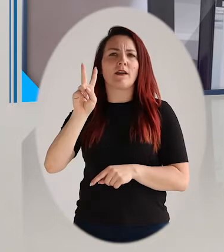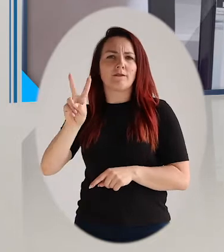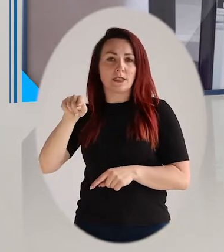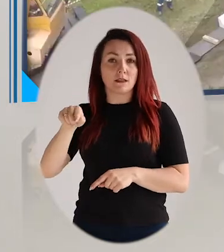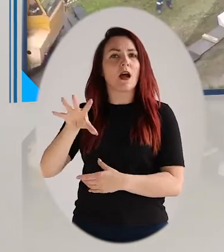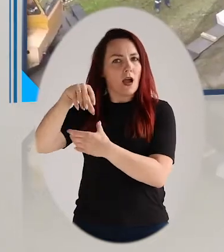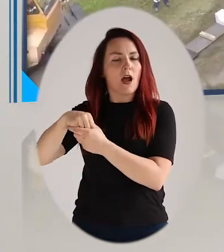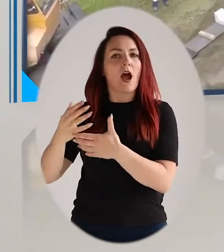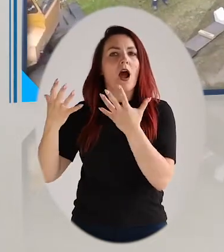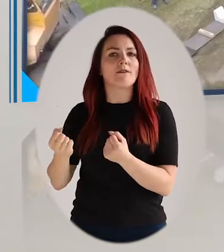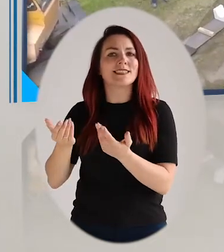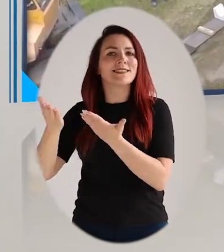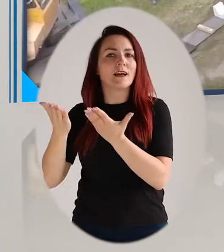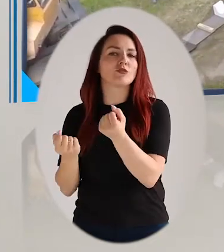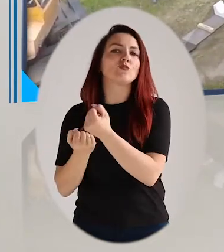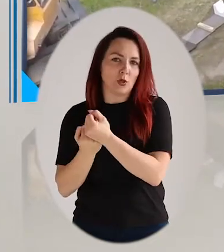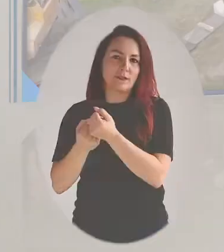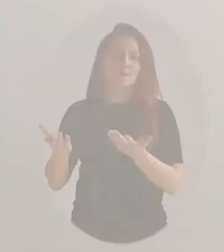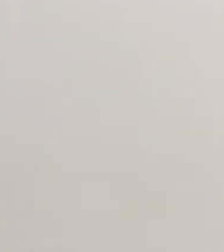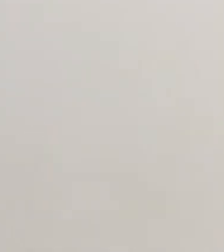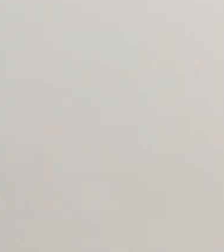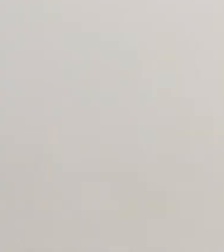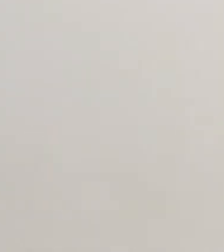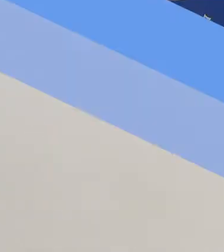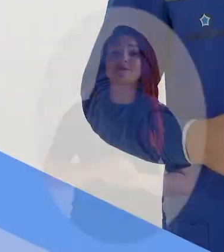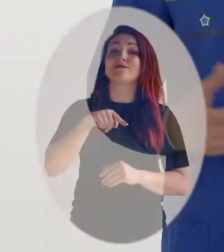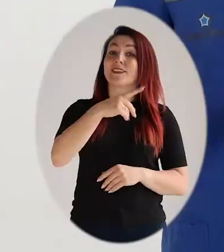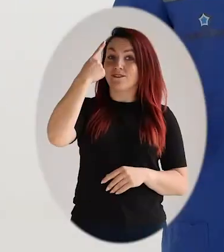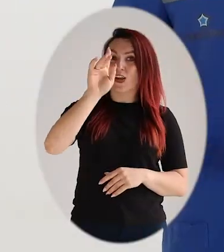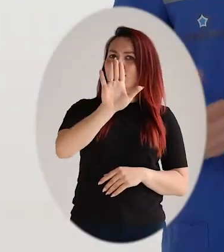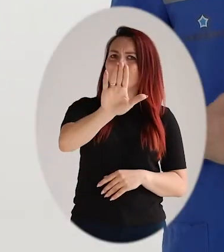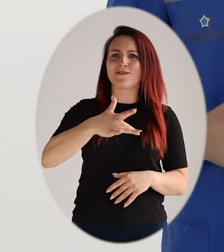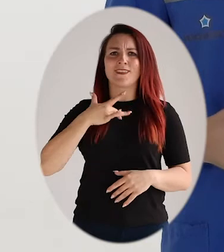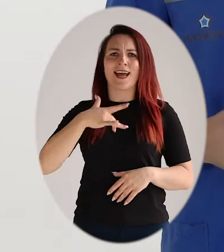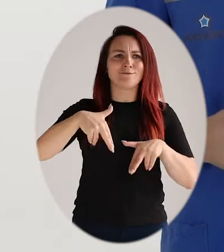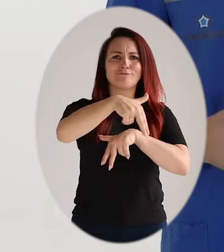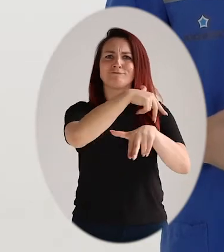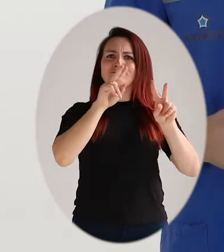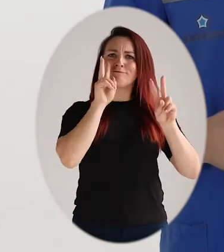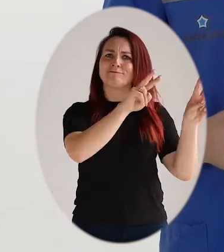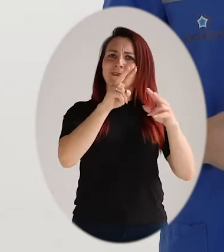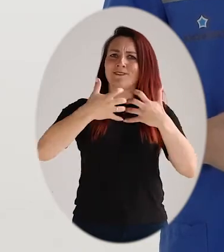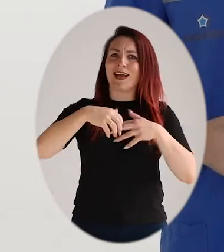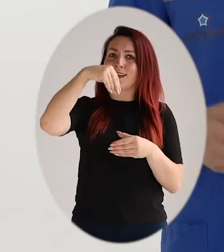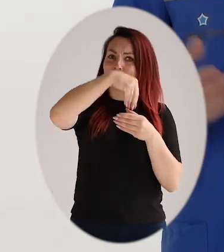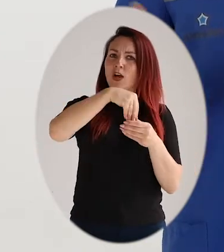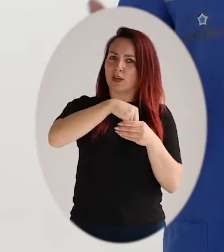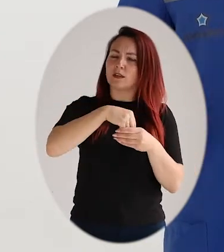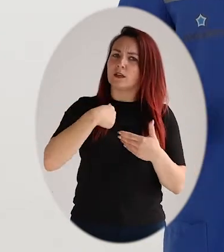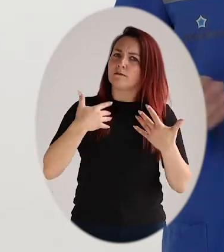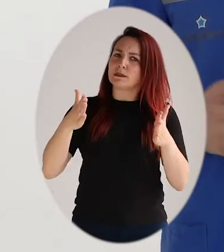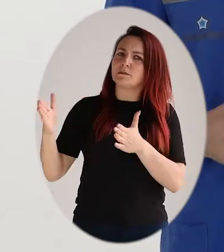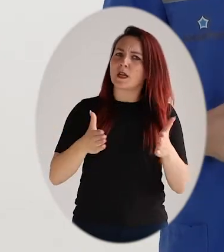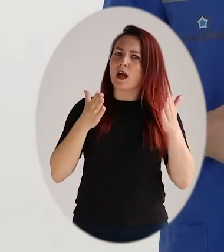1,150 kilovolt voltage range and provides their service support. For your comfortable and safe stay at our